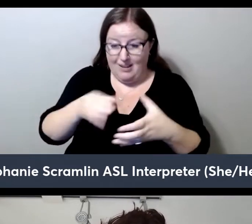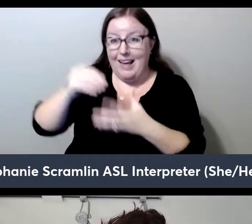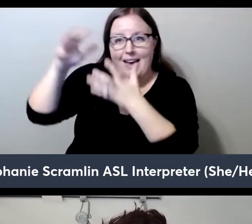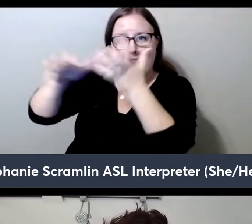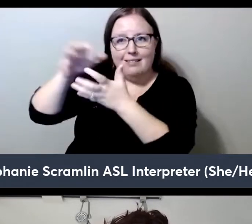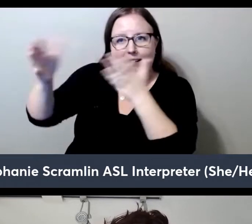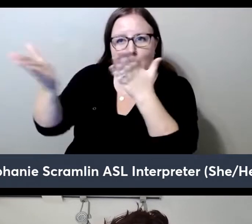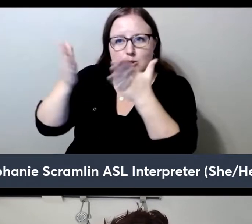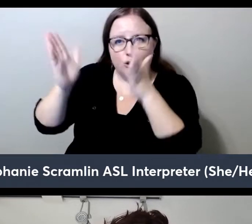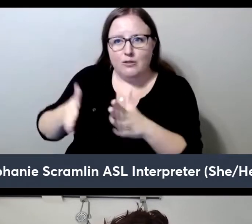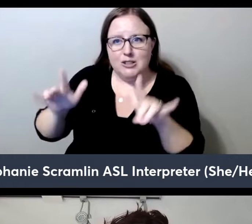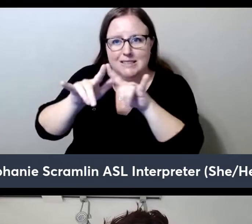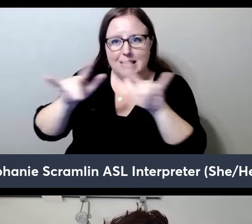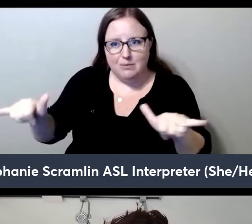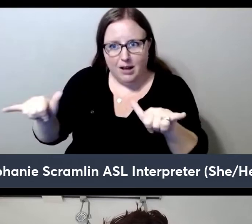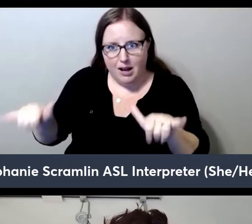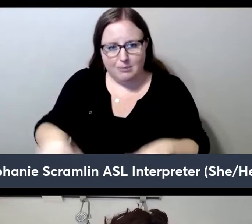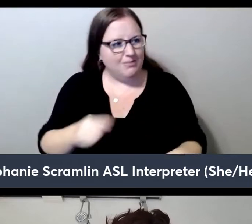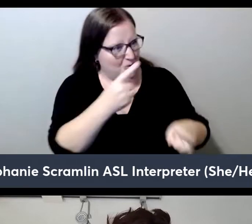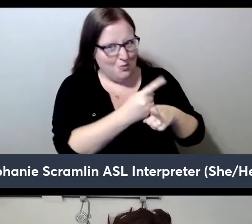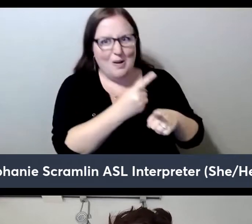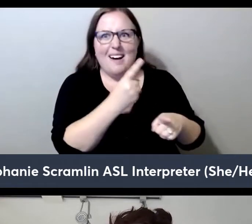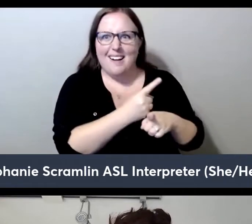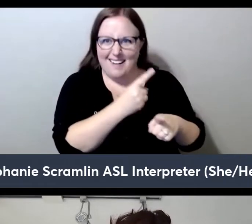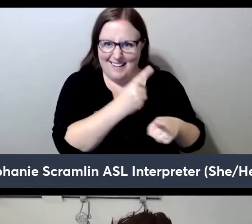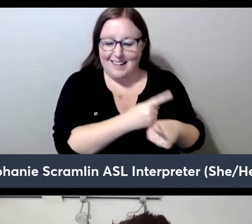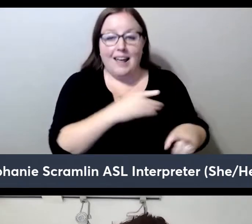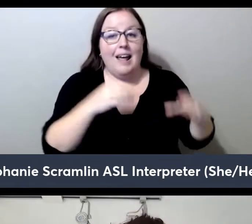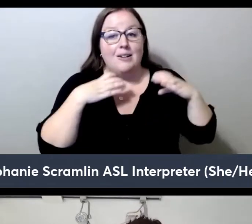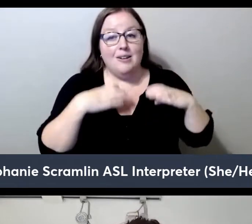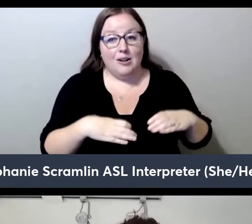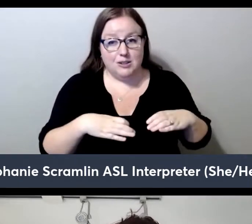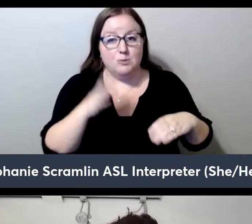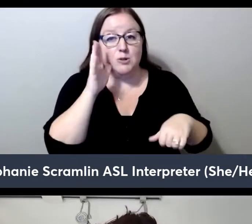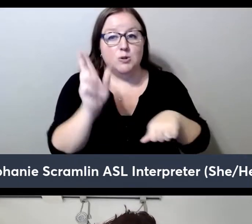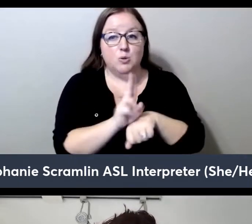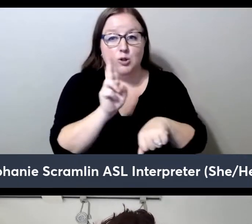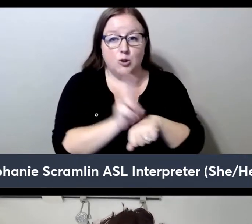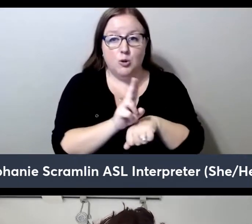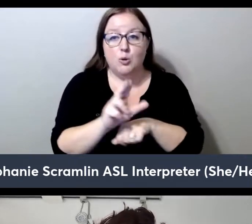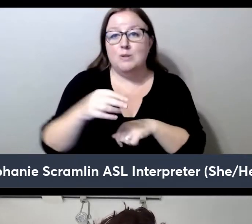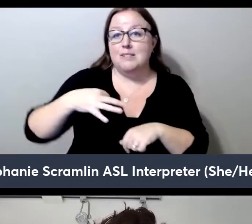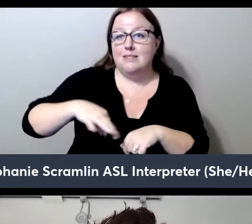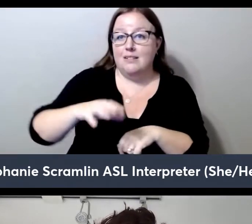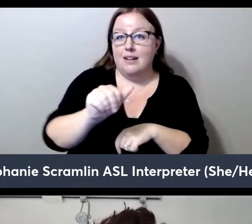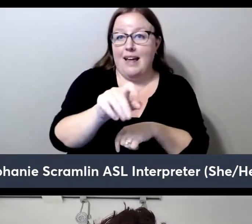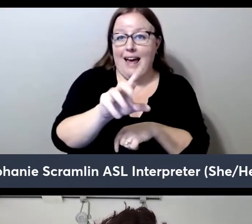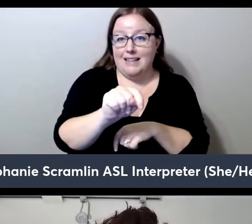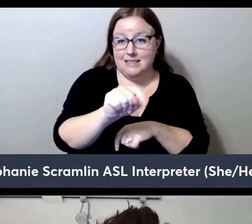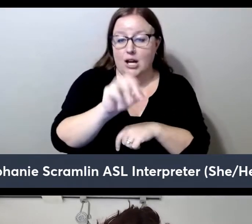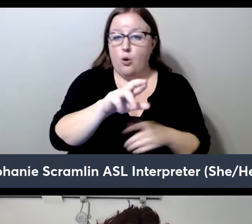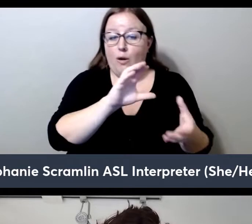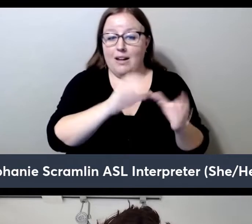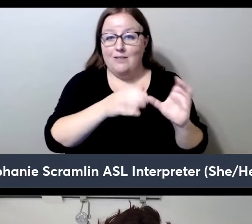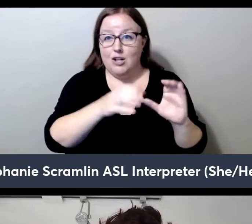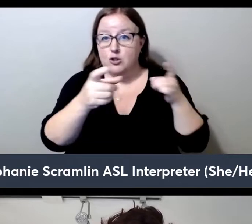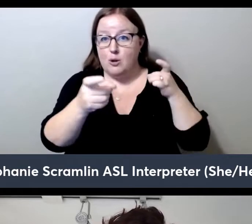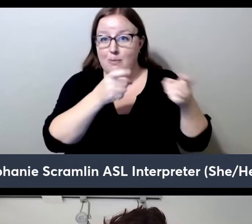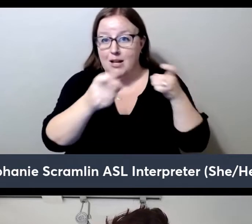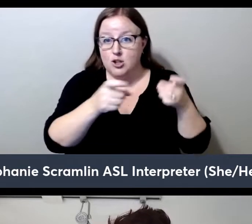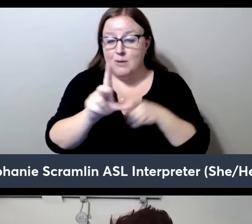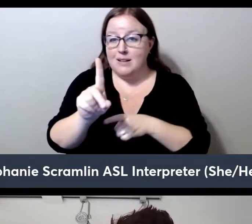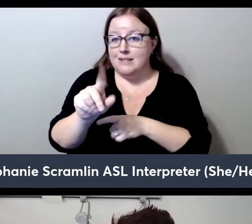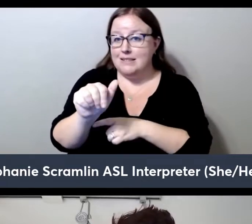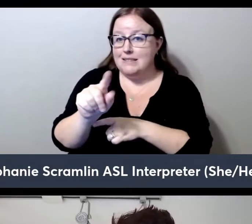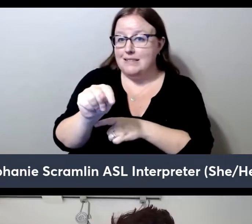same time. Right, right. And then customers will use asset or configuration management databases,